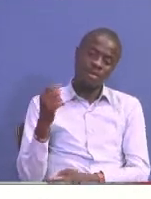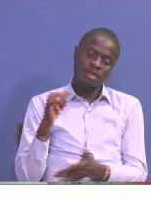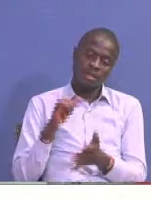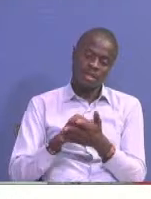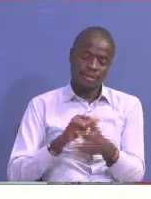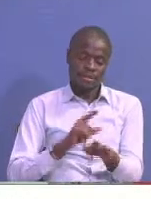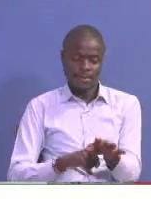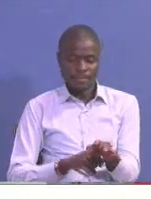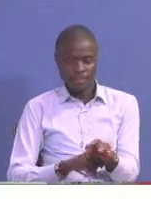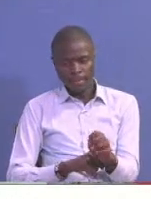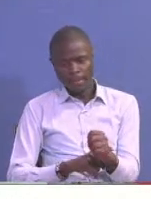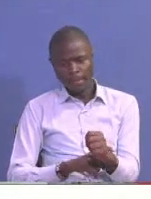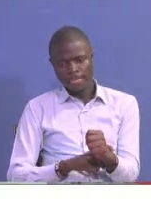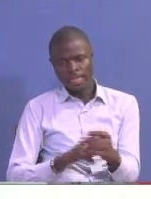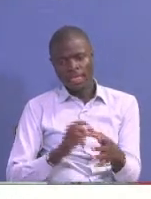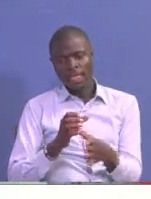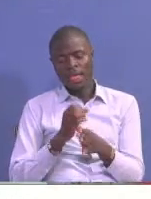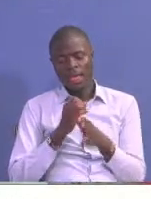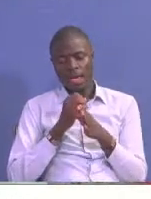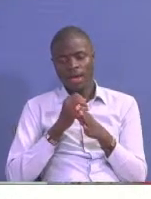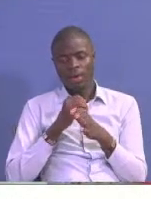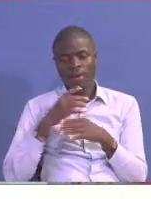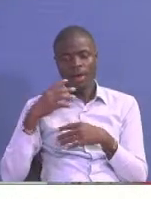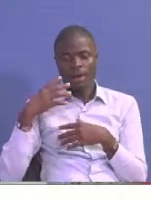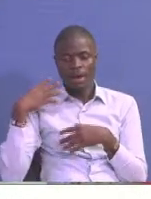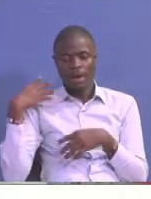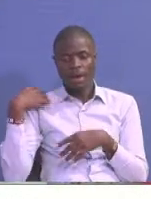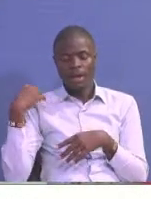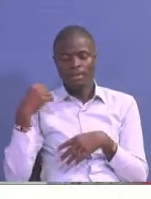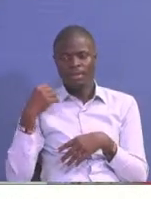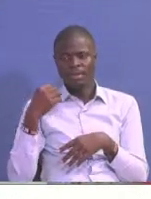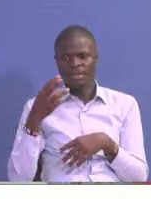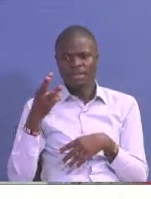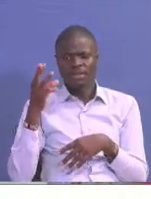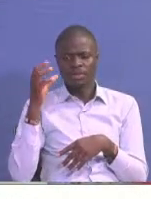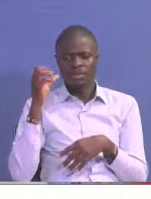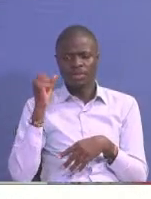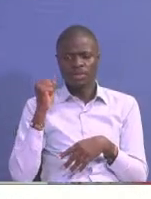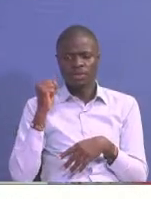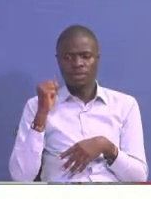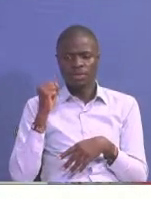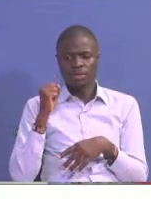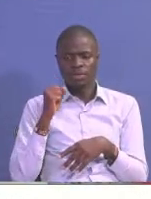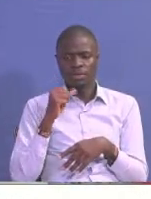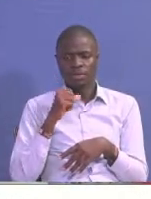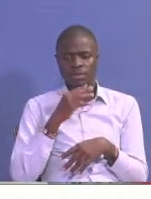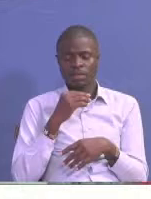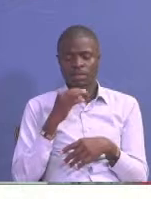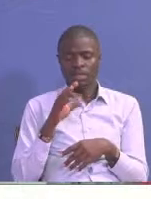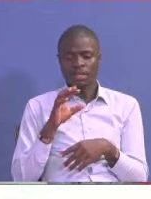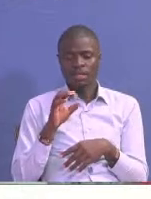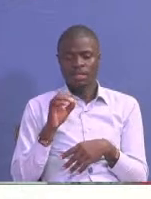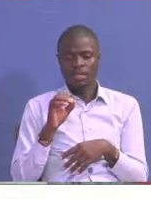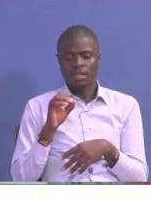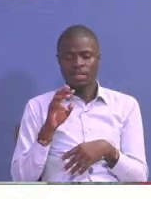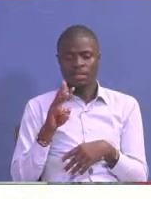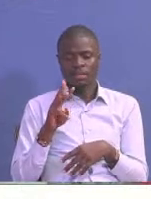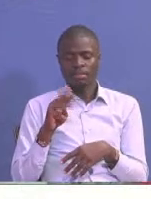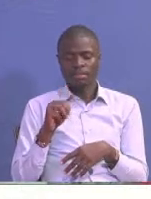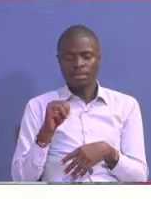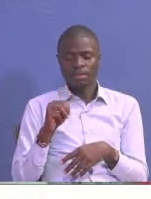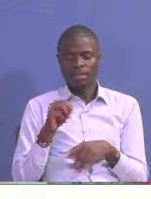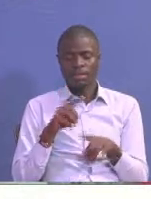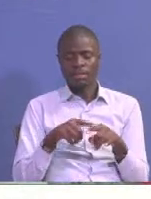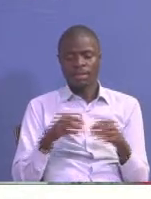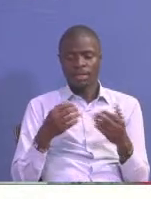time, our population was, Kenya population was perhaps about 30. But